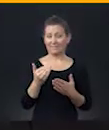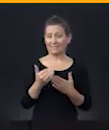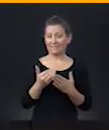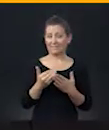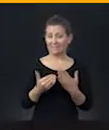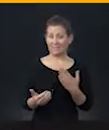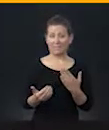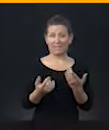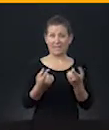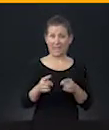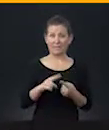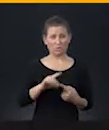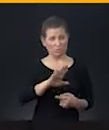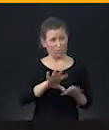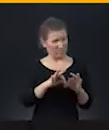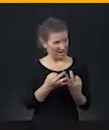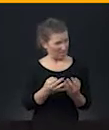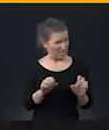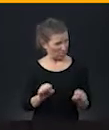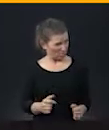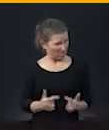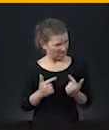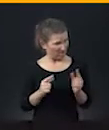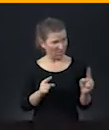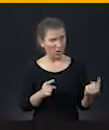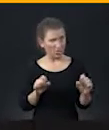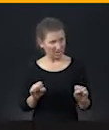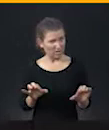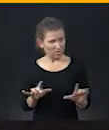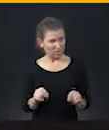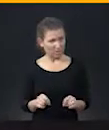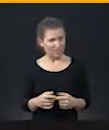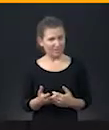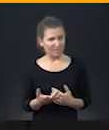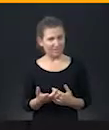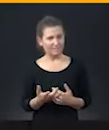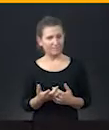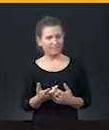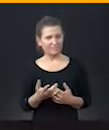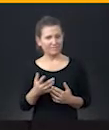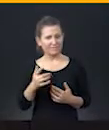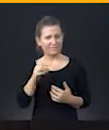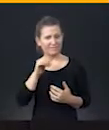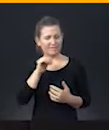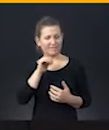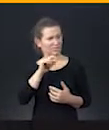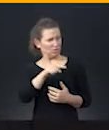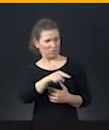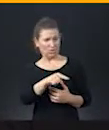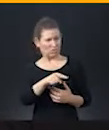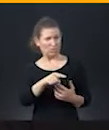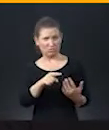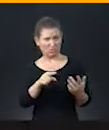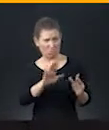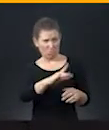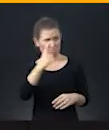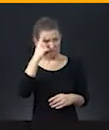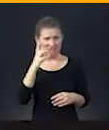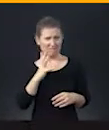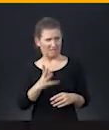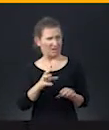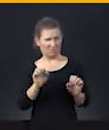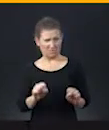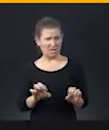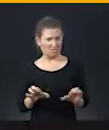and you were on your own, you'd be able to do it. You're not, you know, stuck or not able to do stuff. Your mind is perfectly